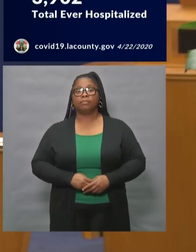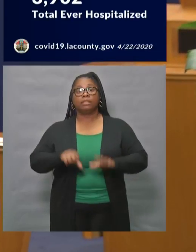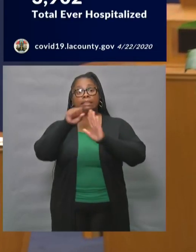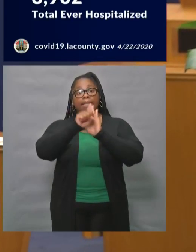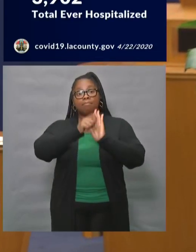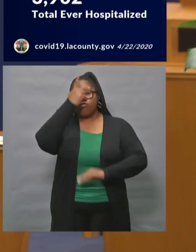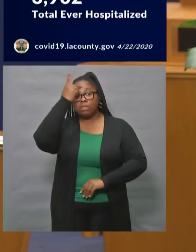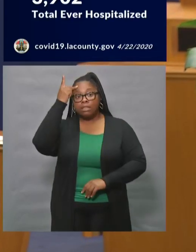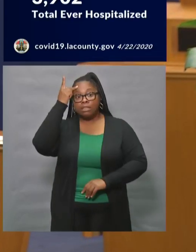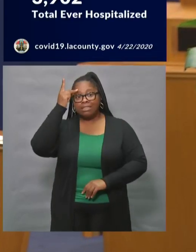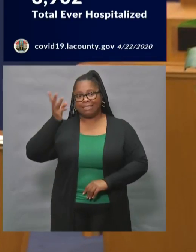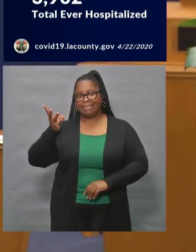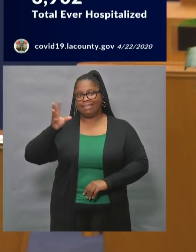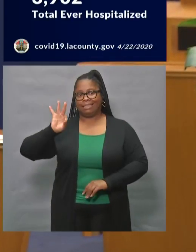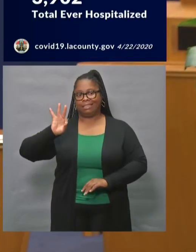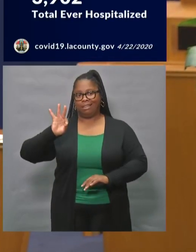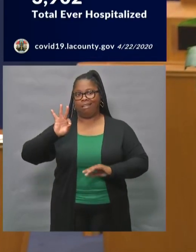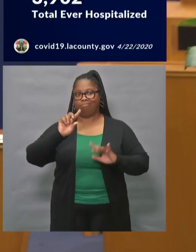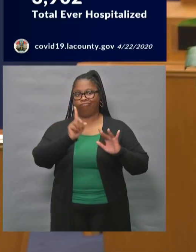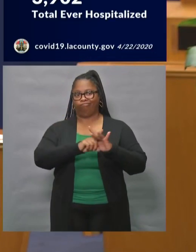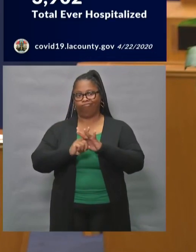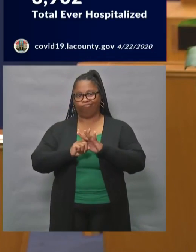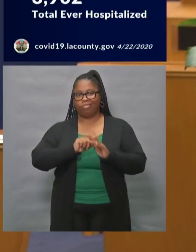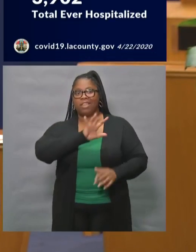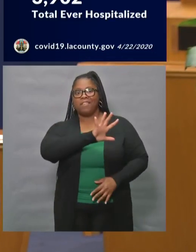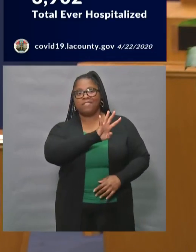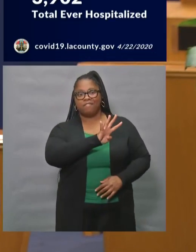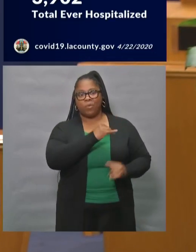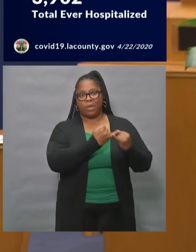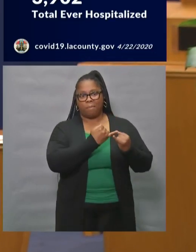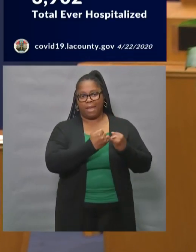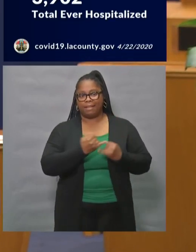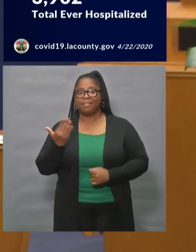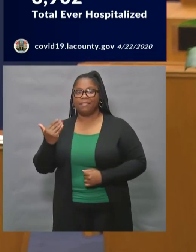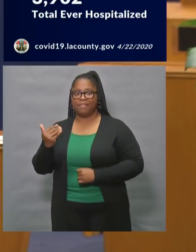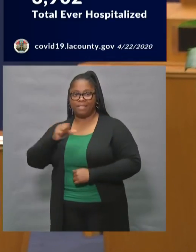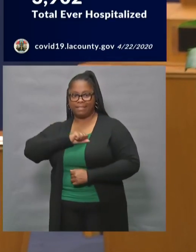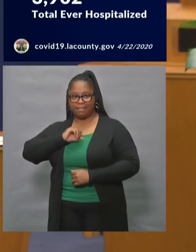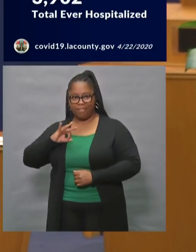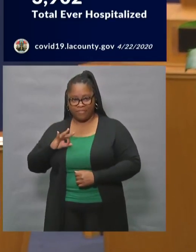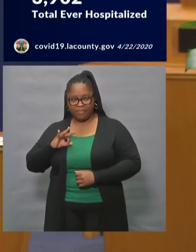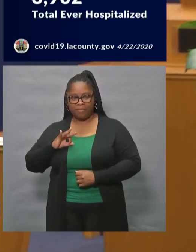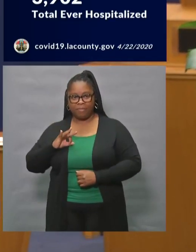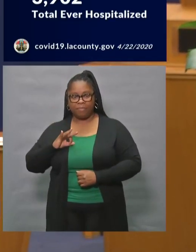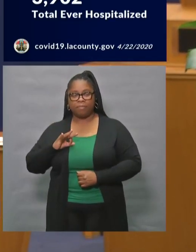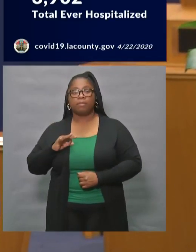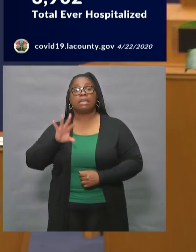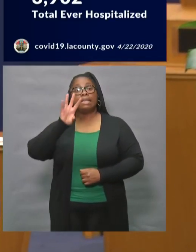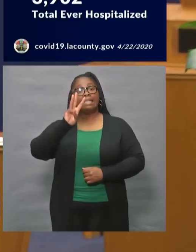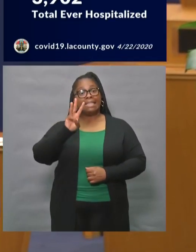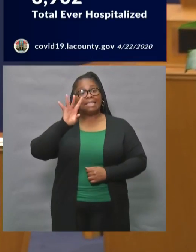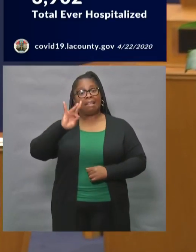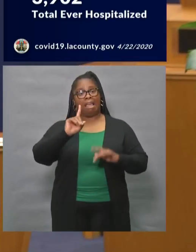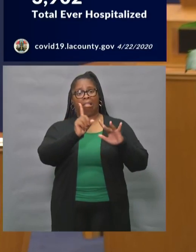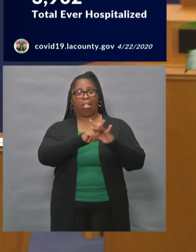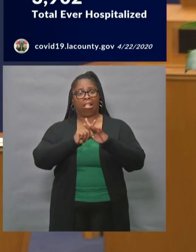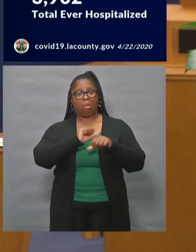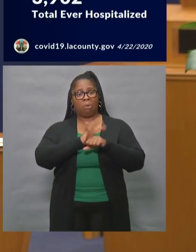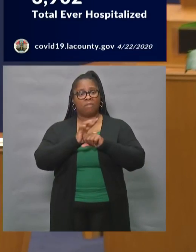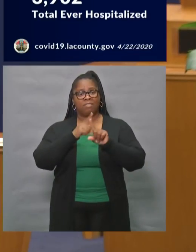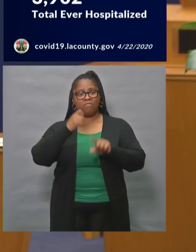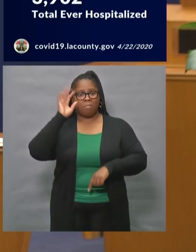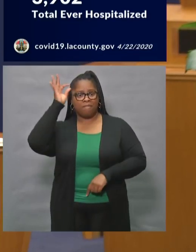prisons, and that includes 54 inmates and 15 staff. There are 68 cases in the federal